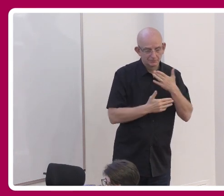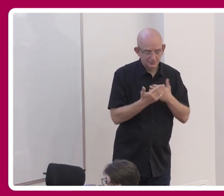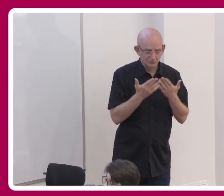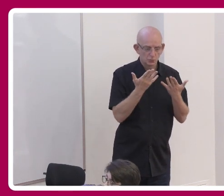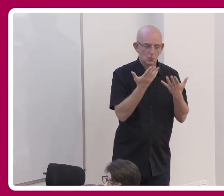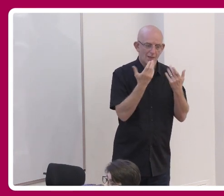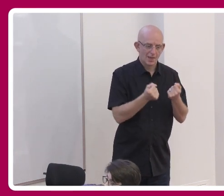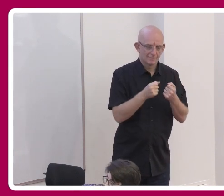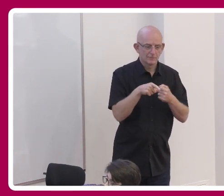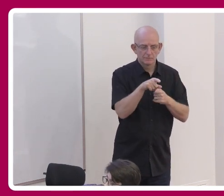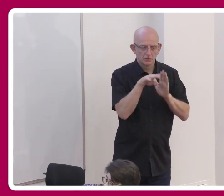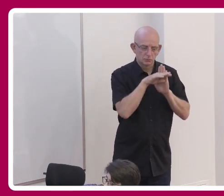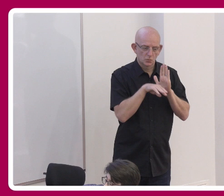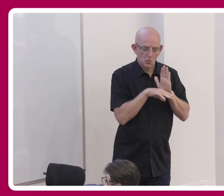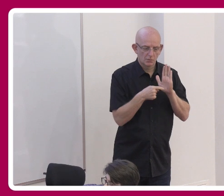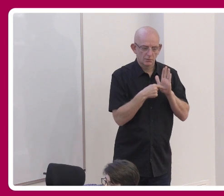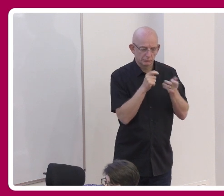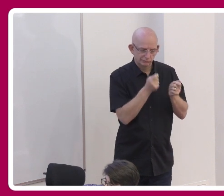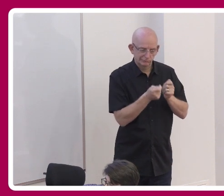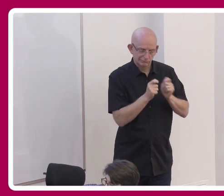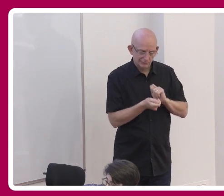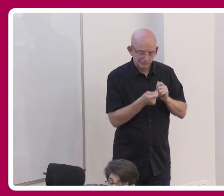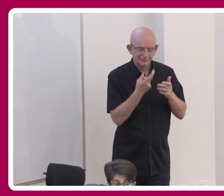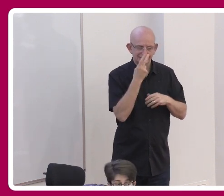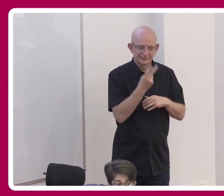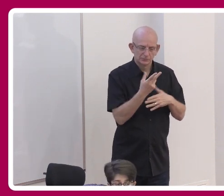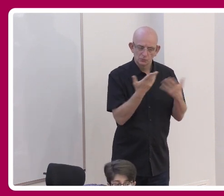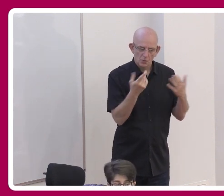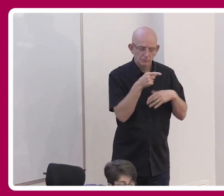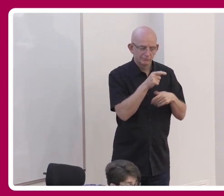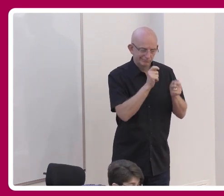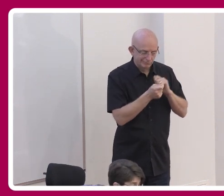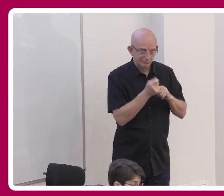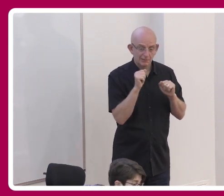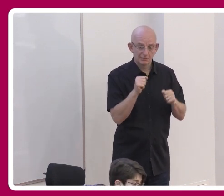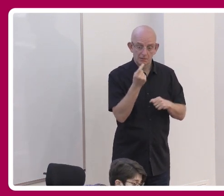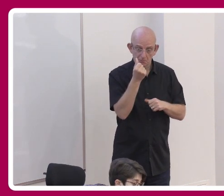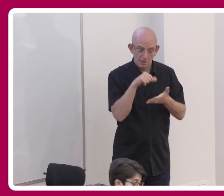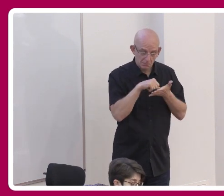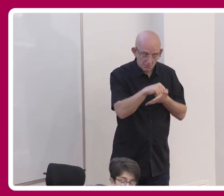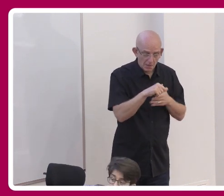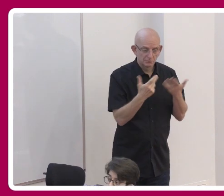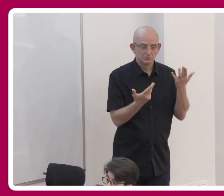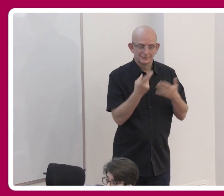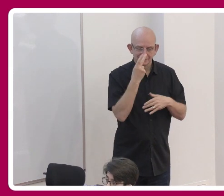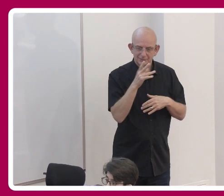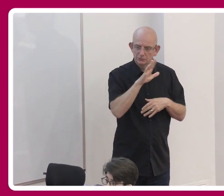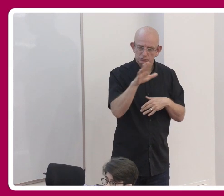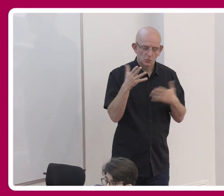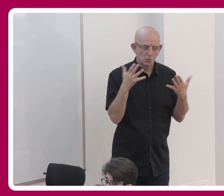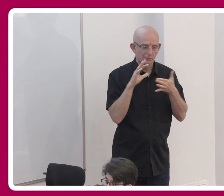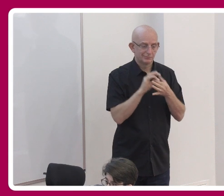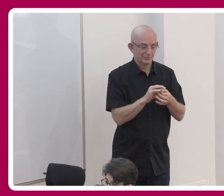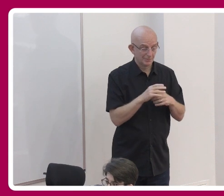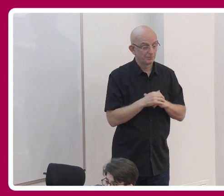question, reviewing decisions of judicial bodies, and reviewing media reports. And I'll apply that now to the